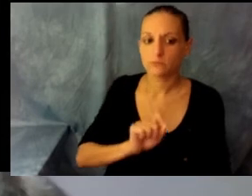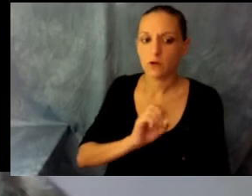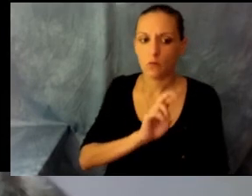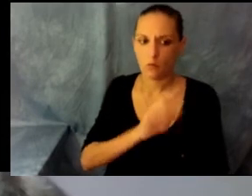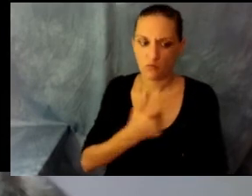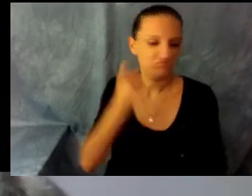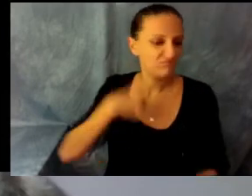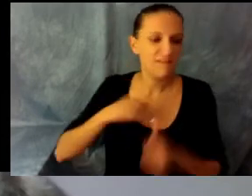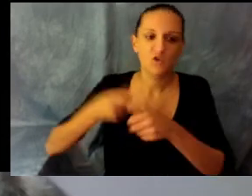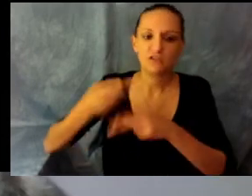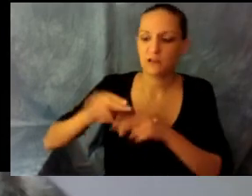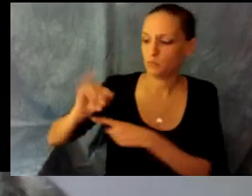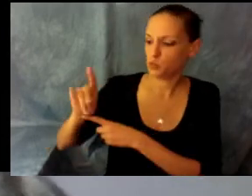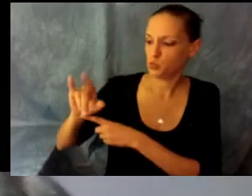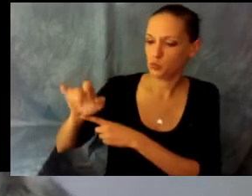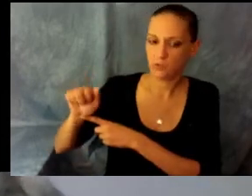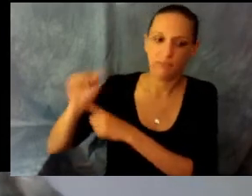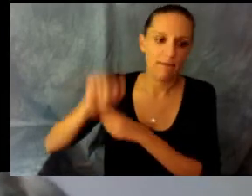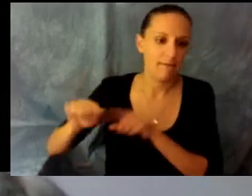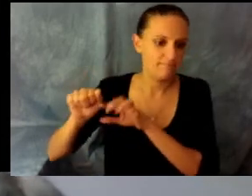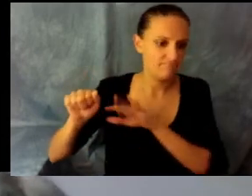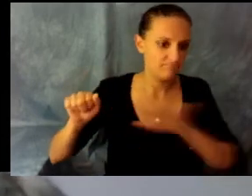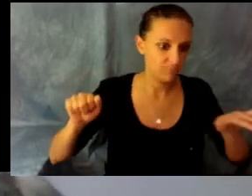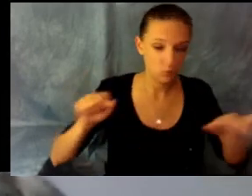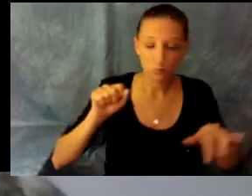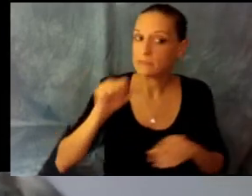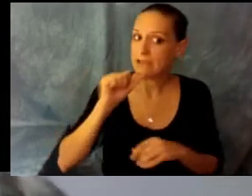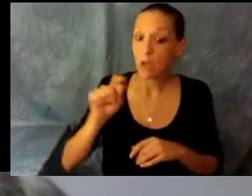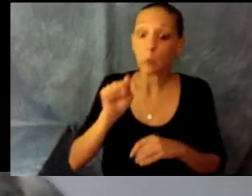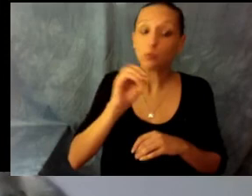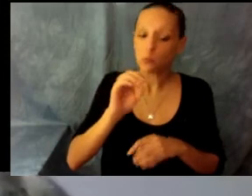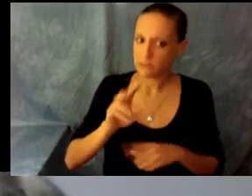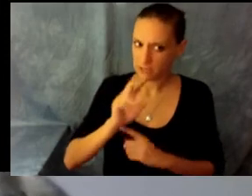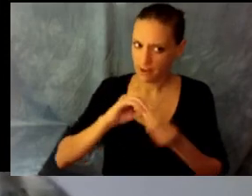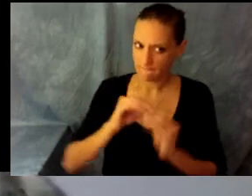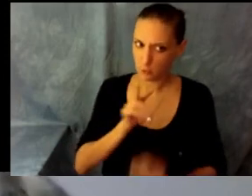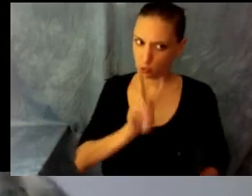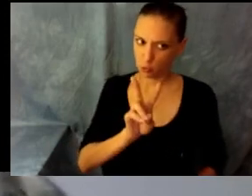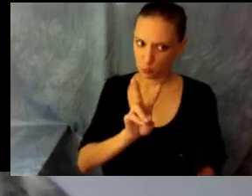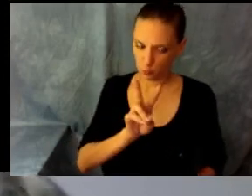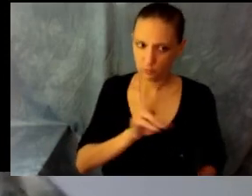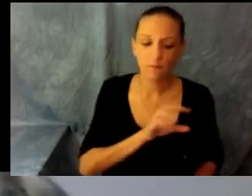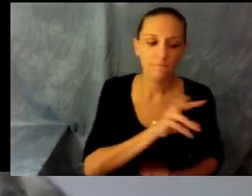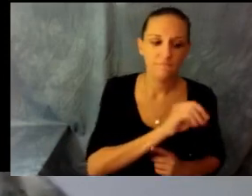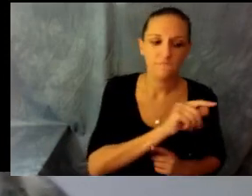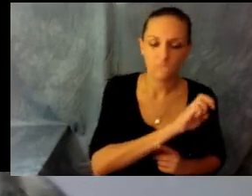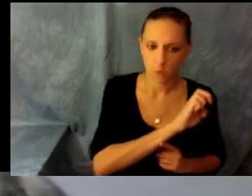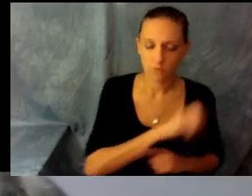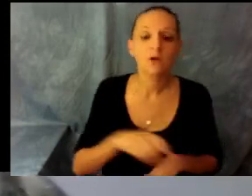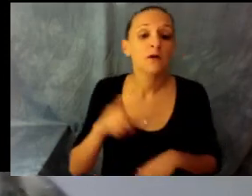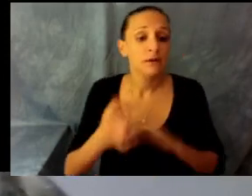name, Julie, in front of that @ symbol. So if anybody has questions, I'm accessible and